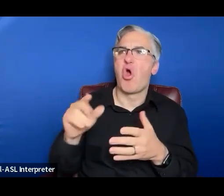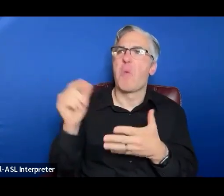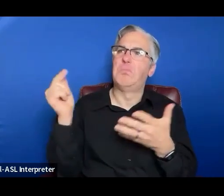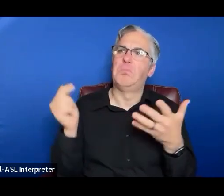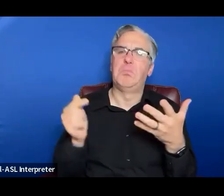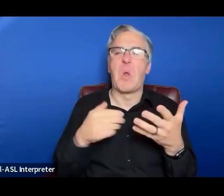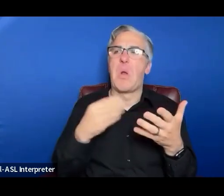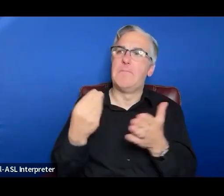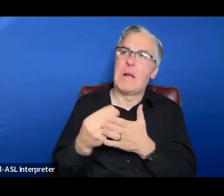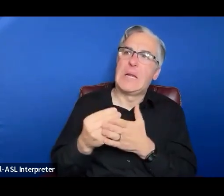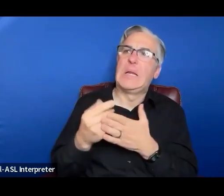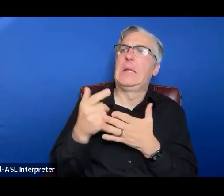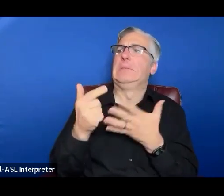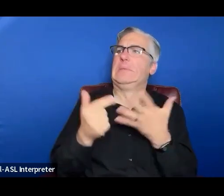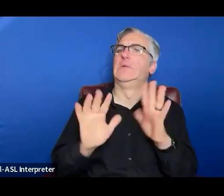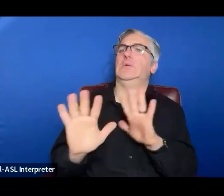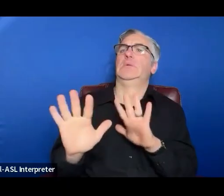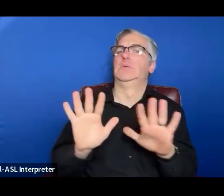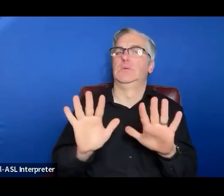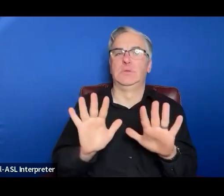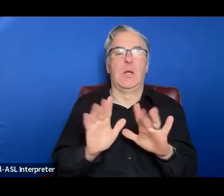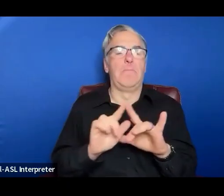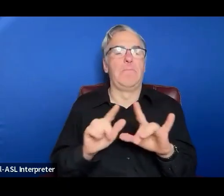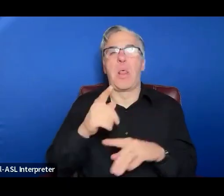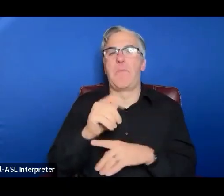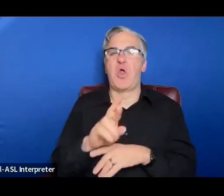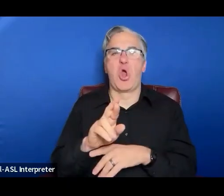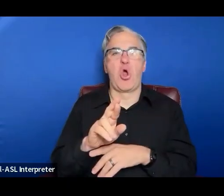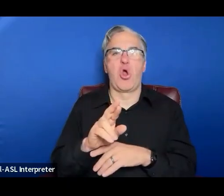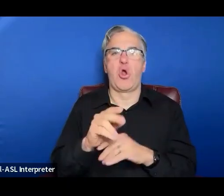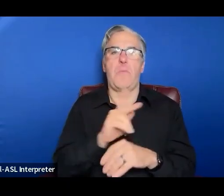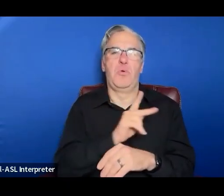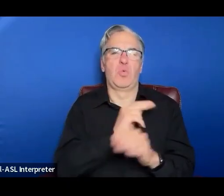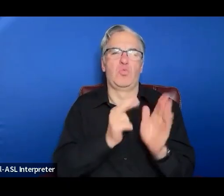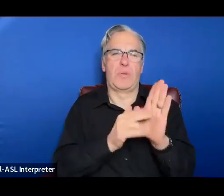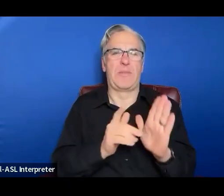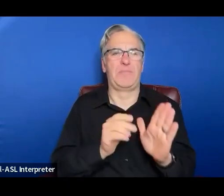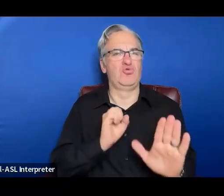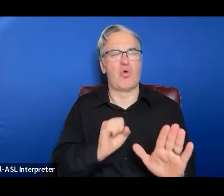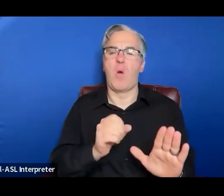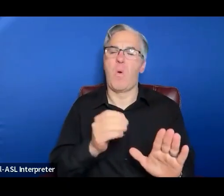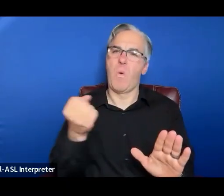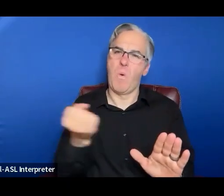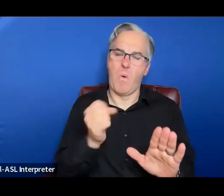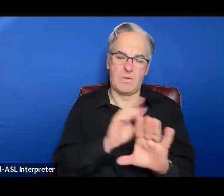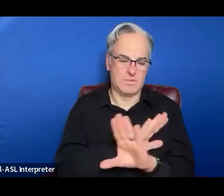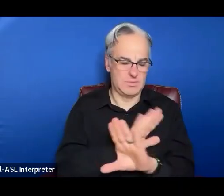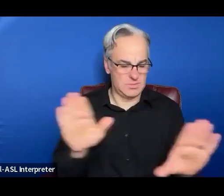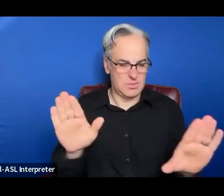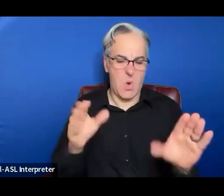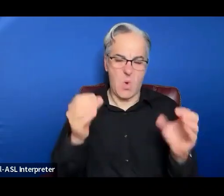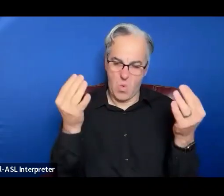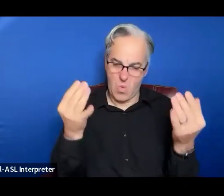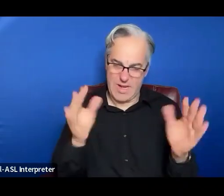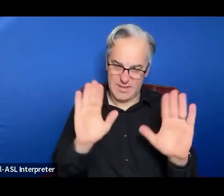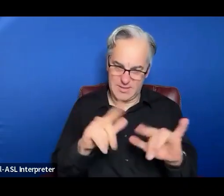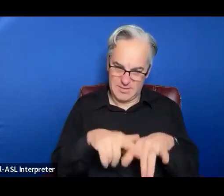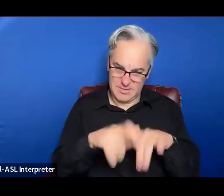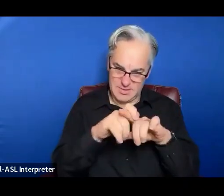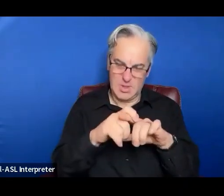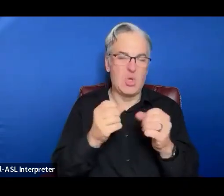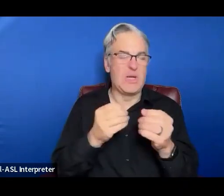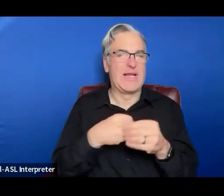want money. But the PR has to be strong to say, no, nothing, nobody's getting